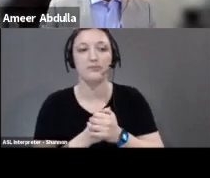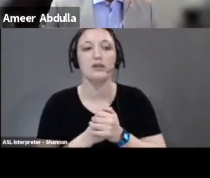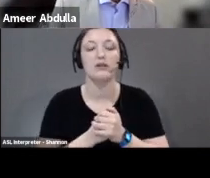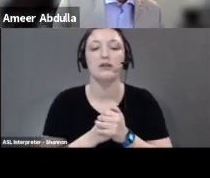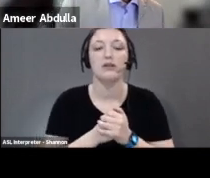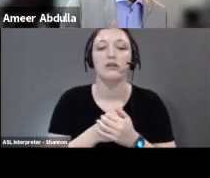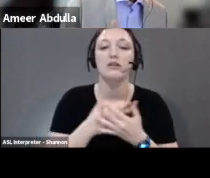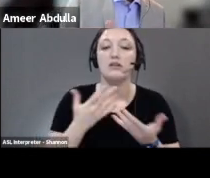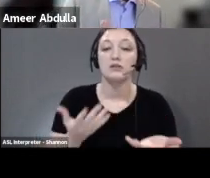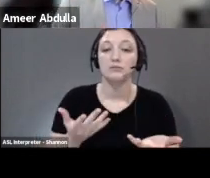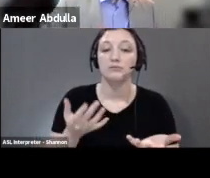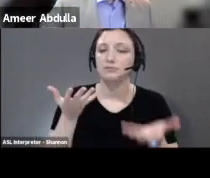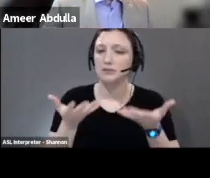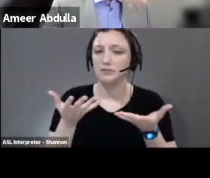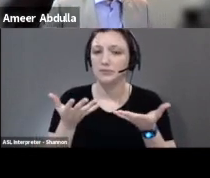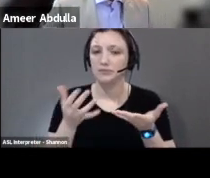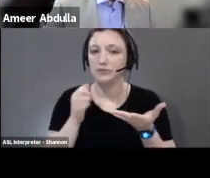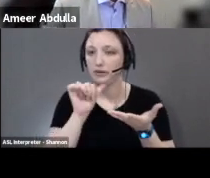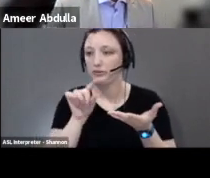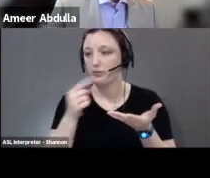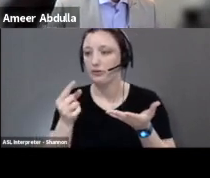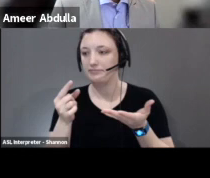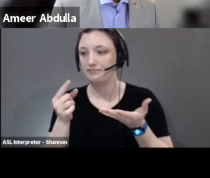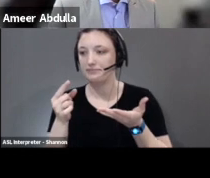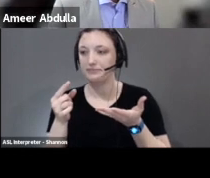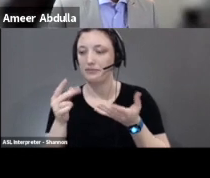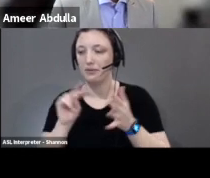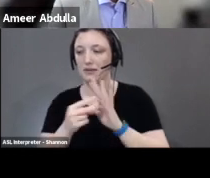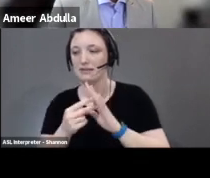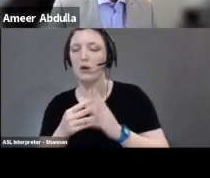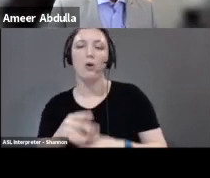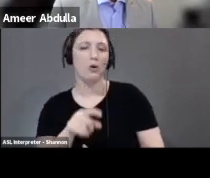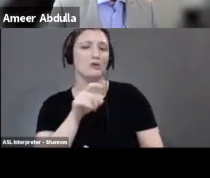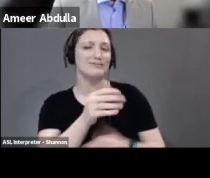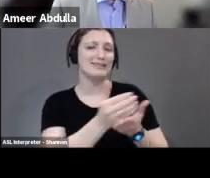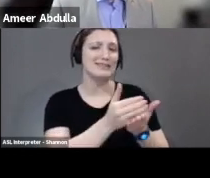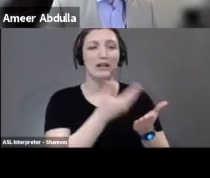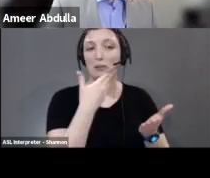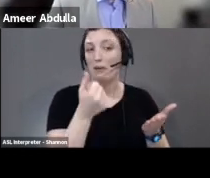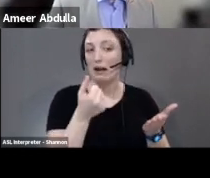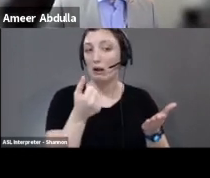perhaps, not necessarily tilting the favor towards salary, but it's a very